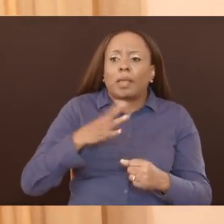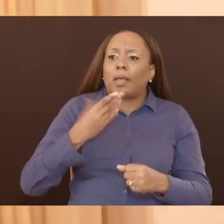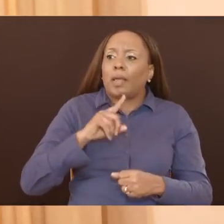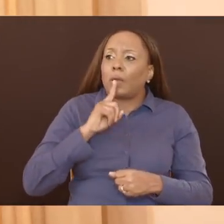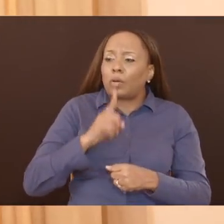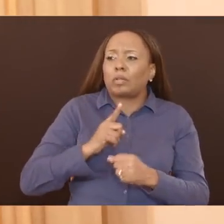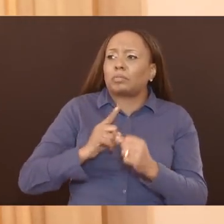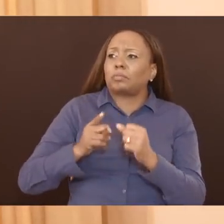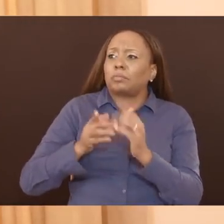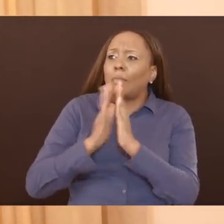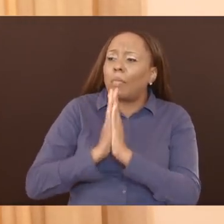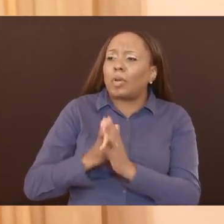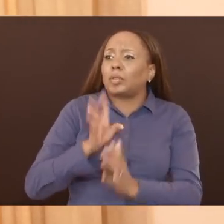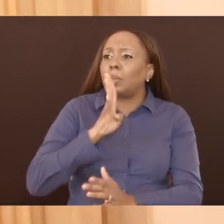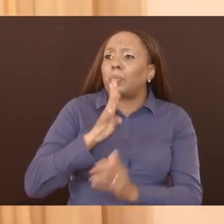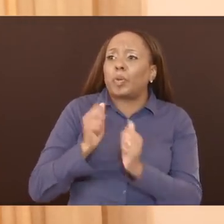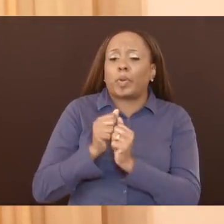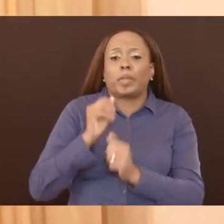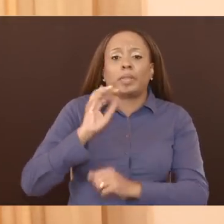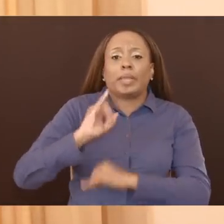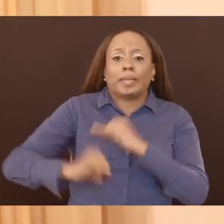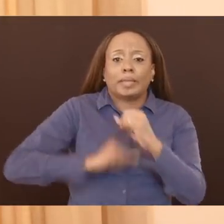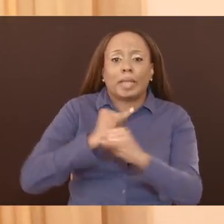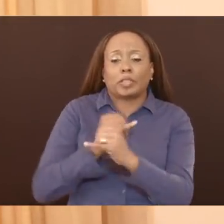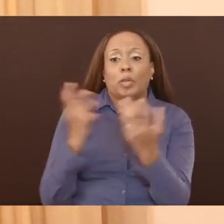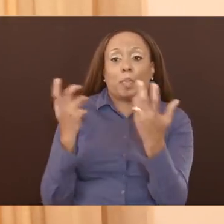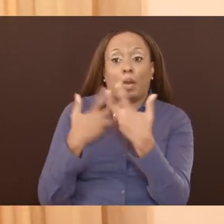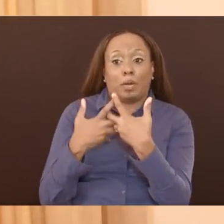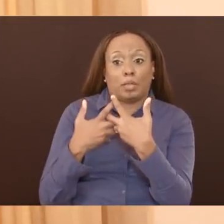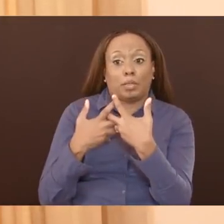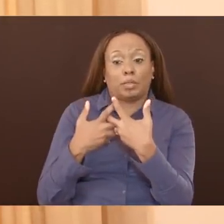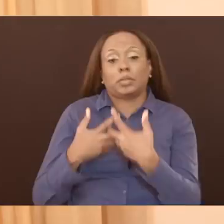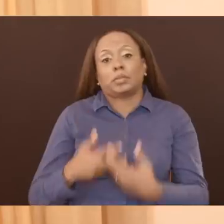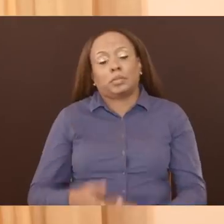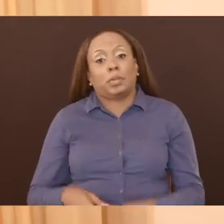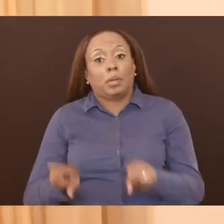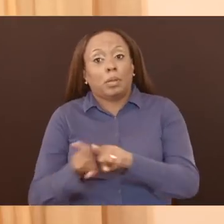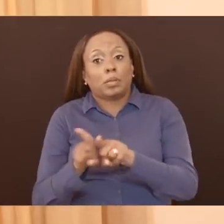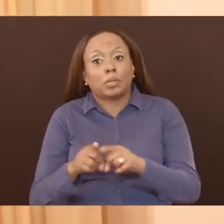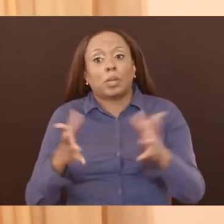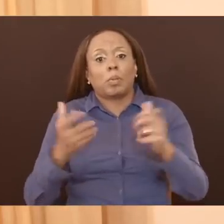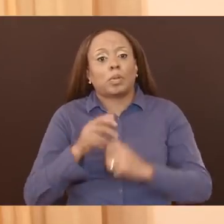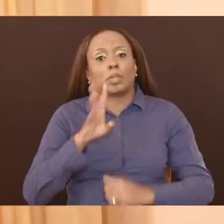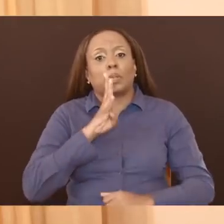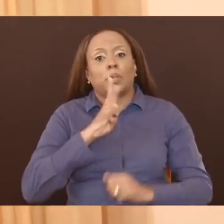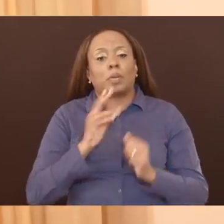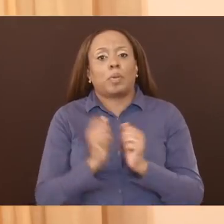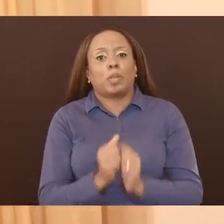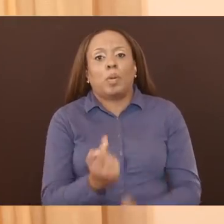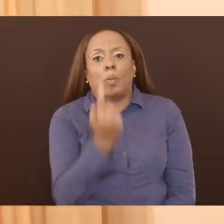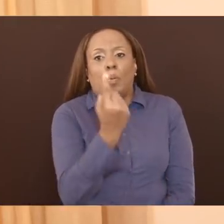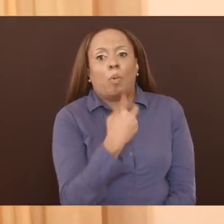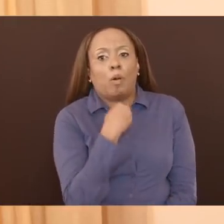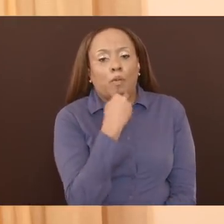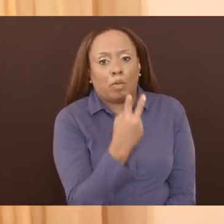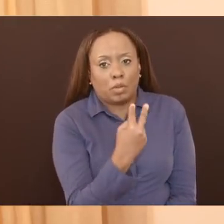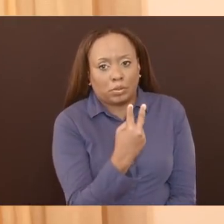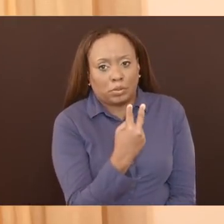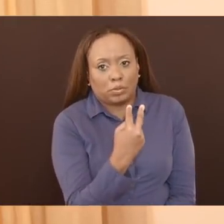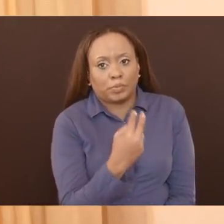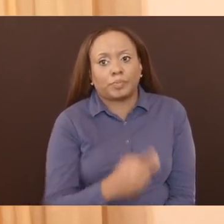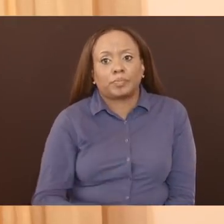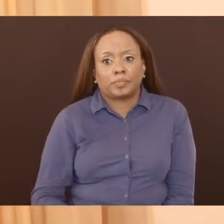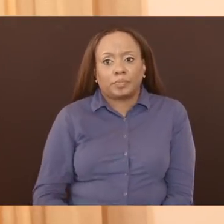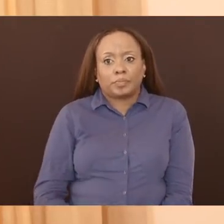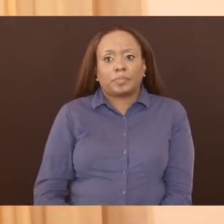its needs are greatest. And secondly, so that we can also speak with one voice to our people in this region, for whom the